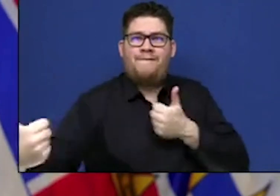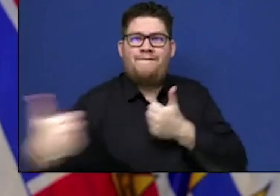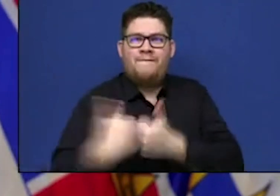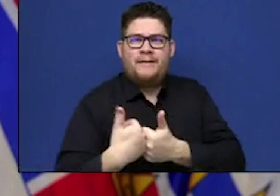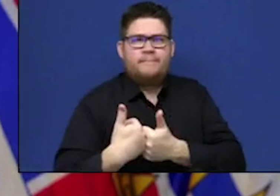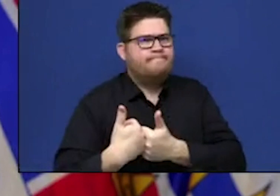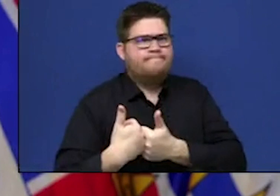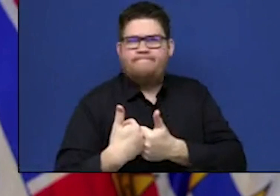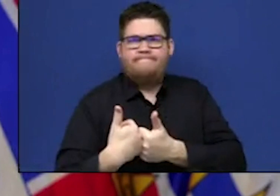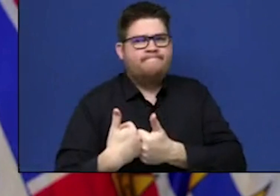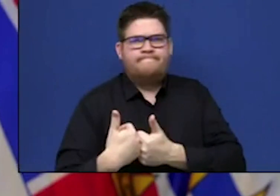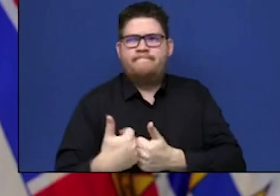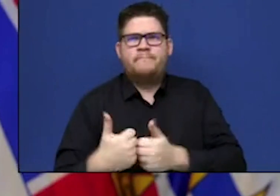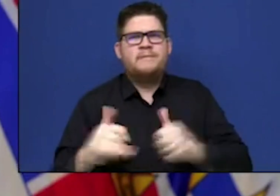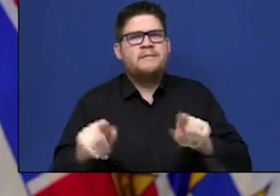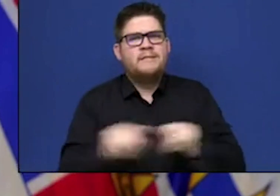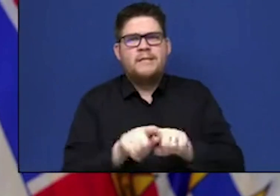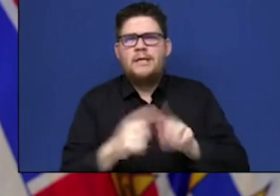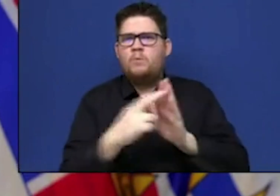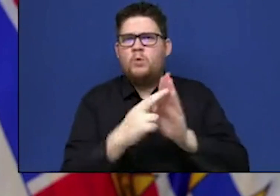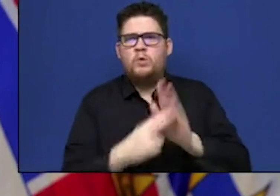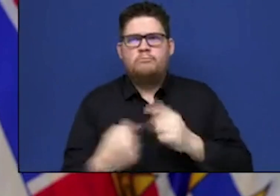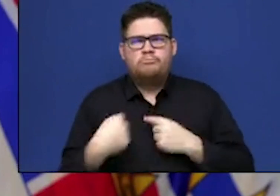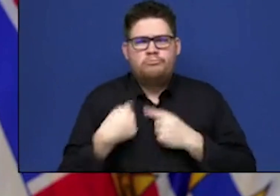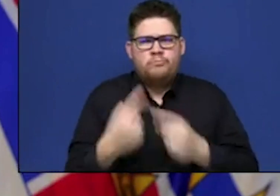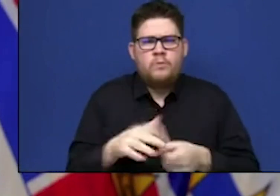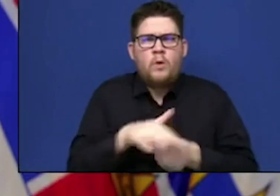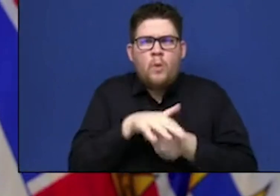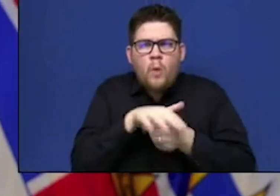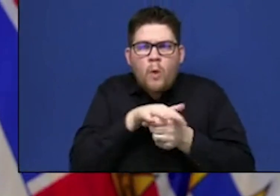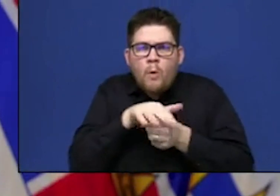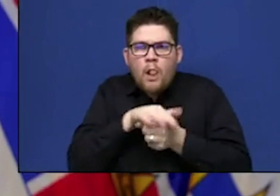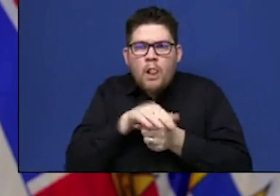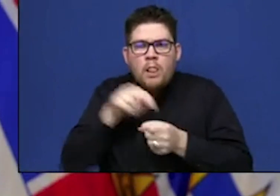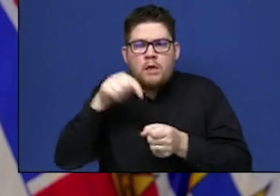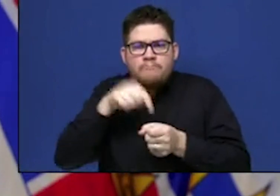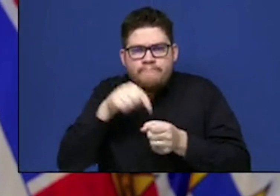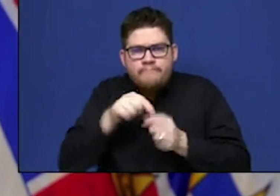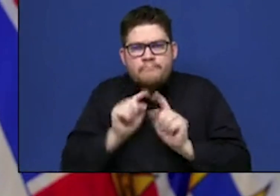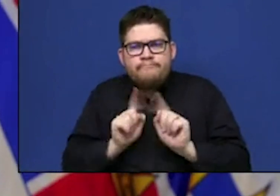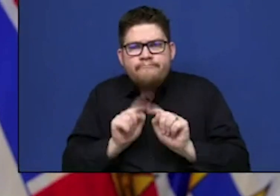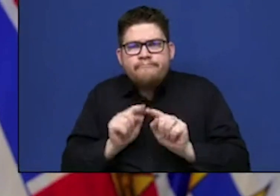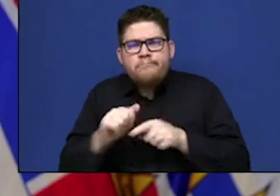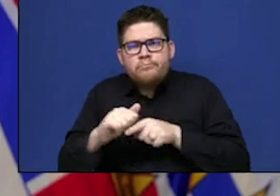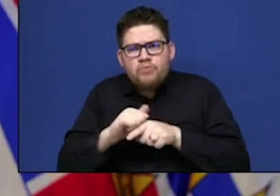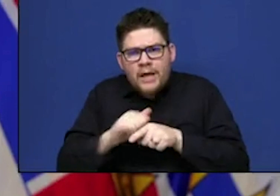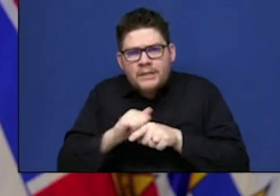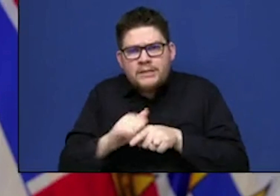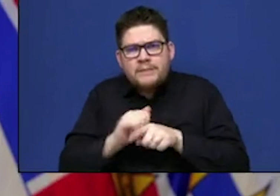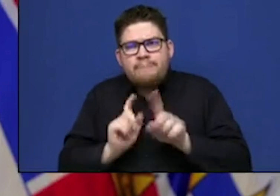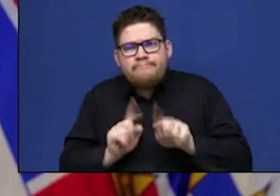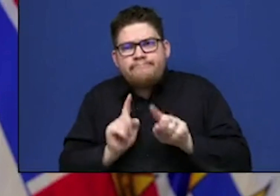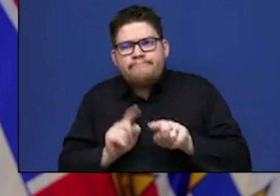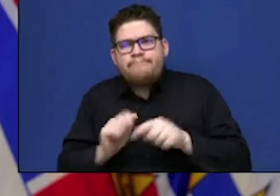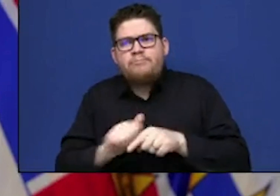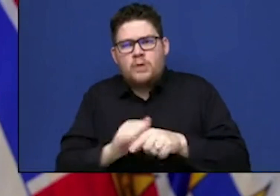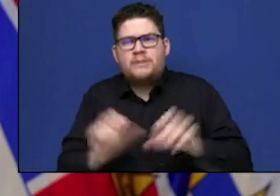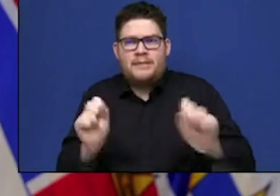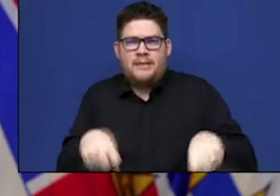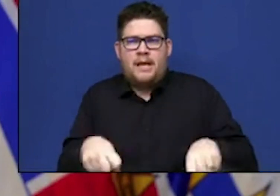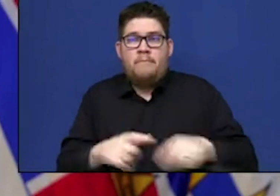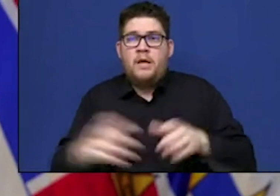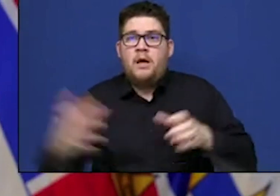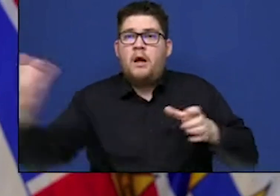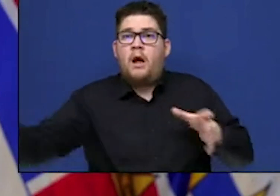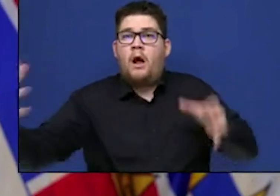do now to allow us to get the immunization program ramped up safely around the province, then we are still on track to